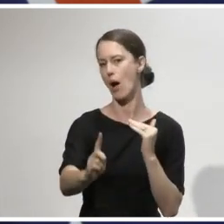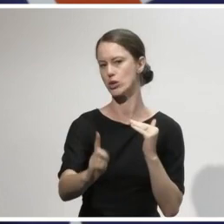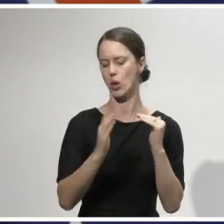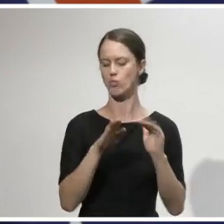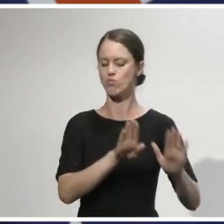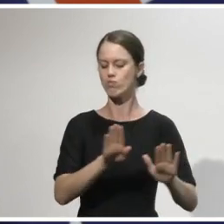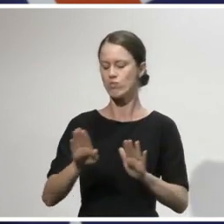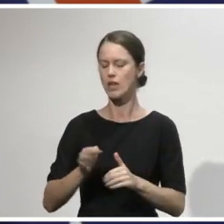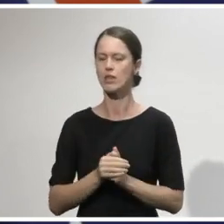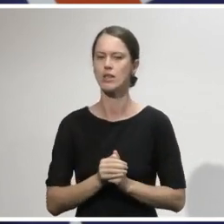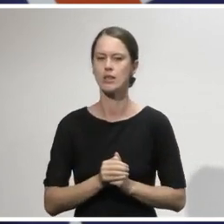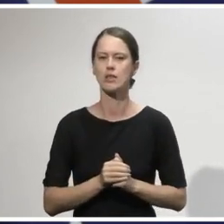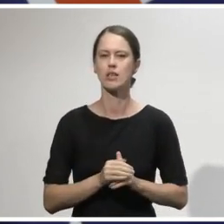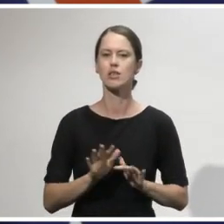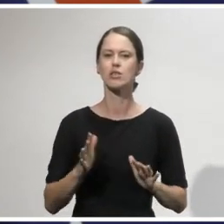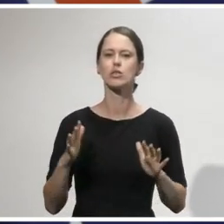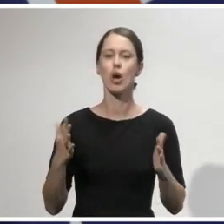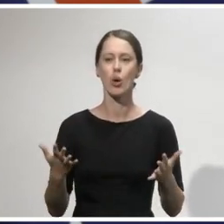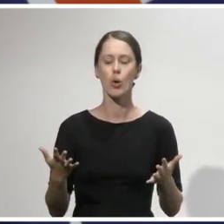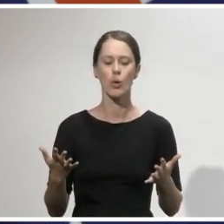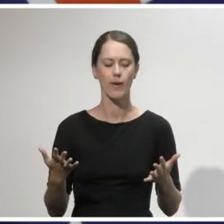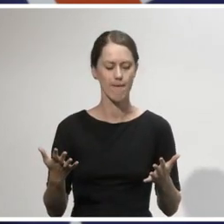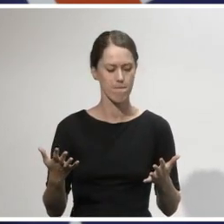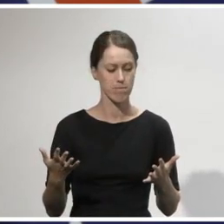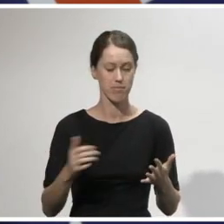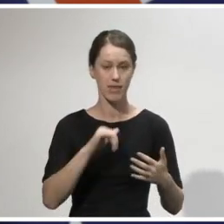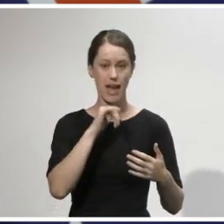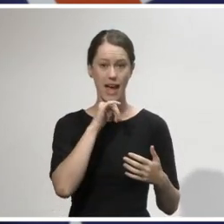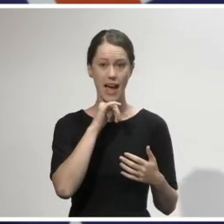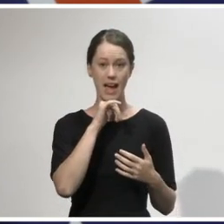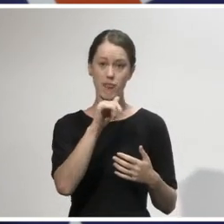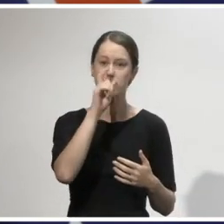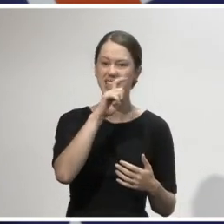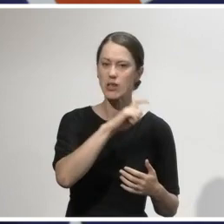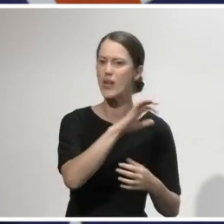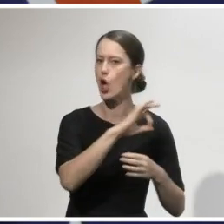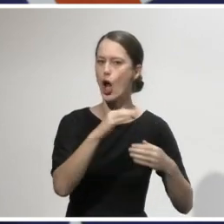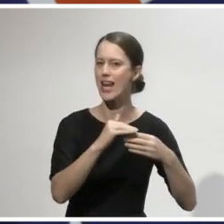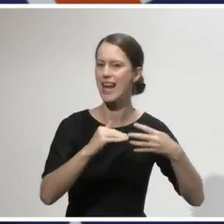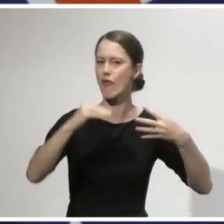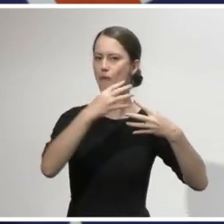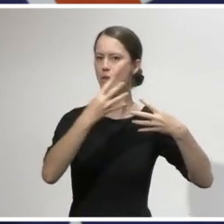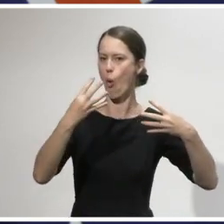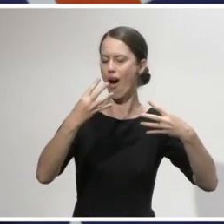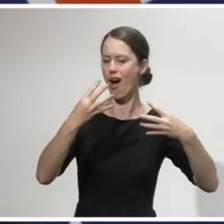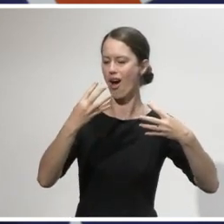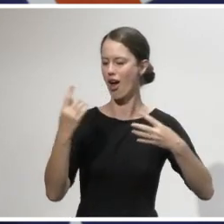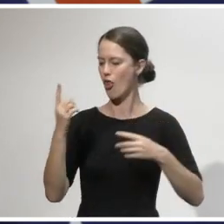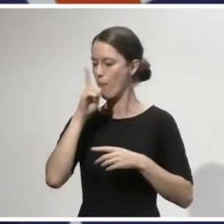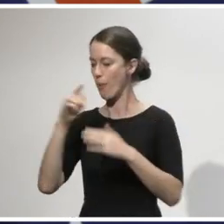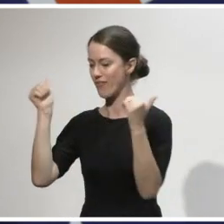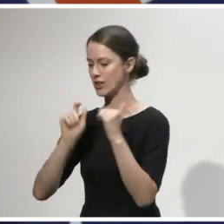it's also a good opportunity to say that had we not been in level 4 lockdown, we would have expected